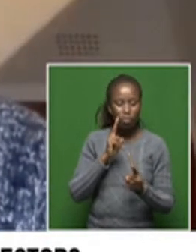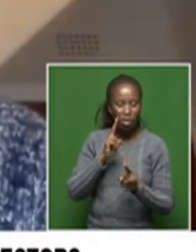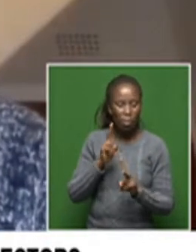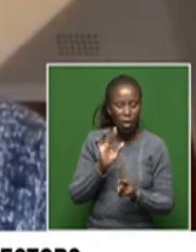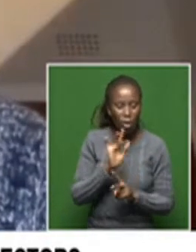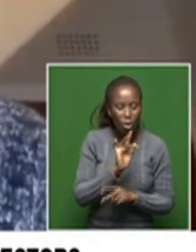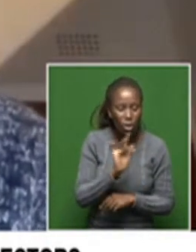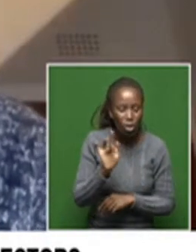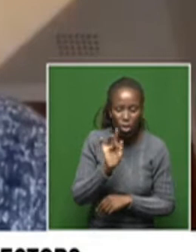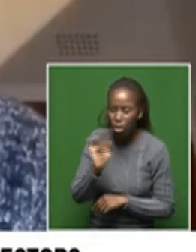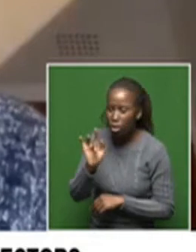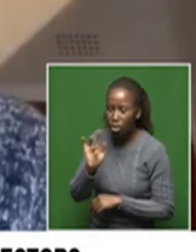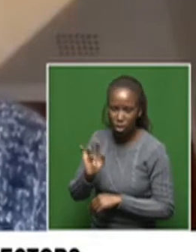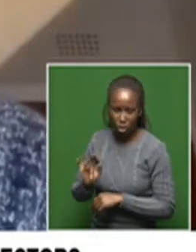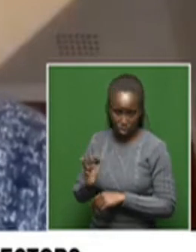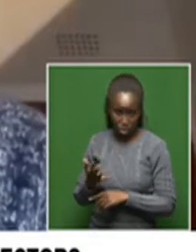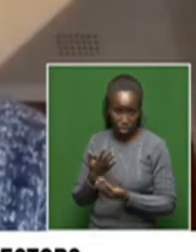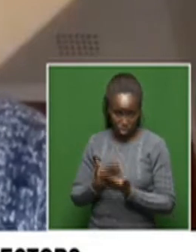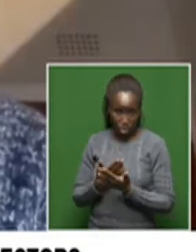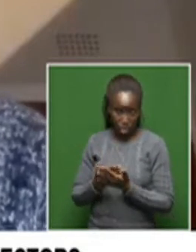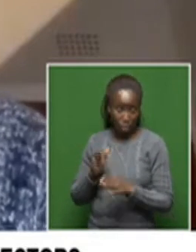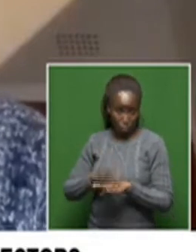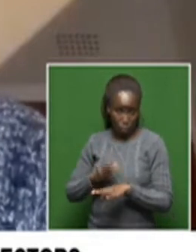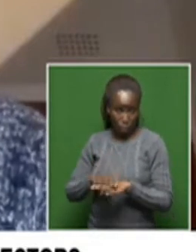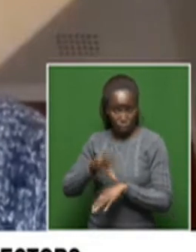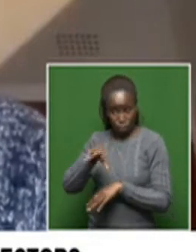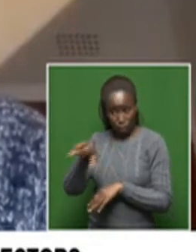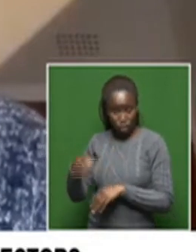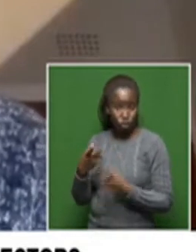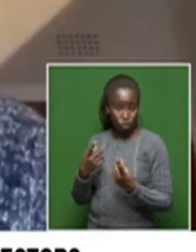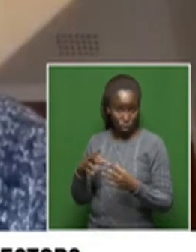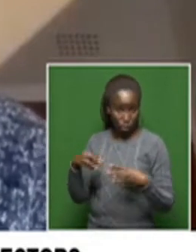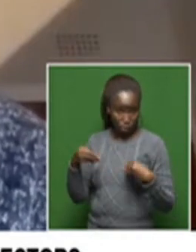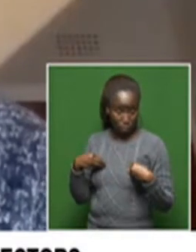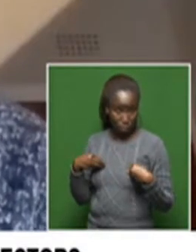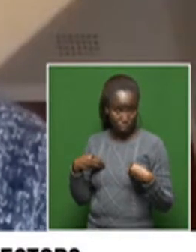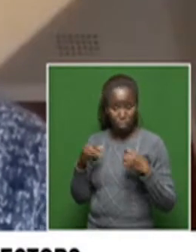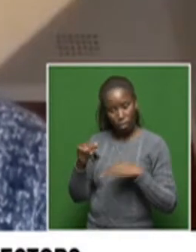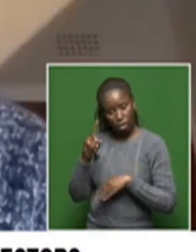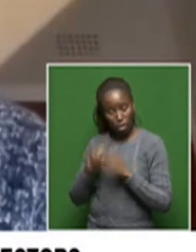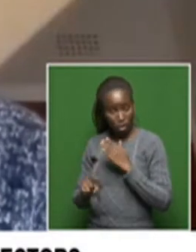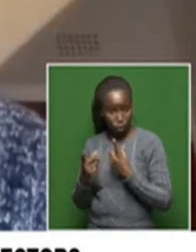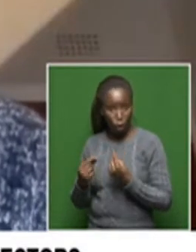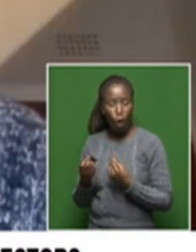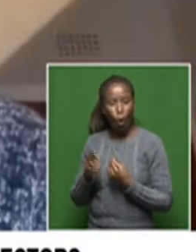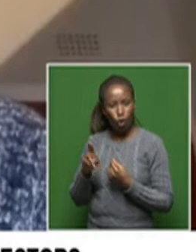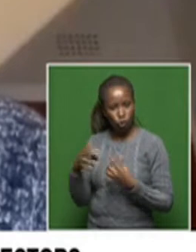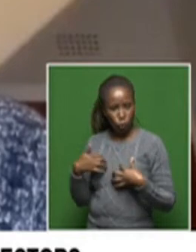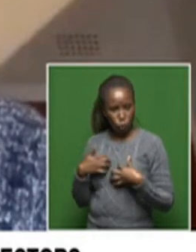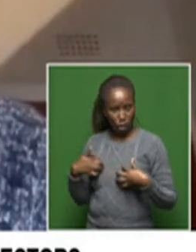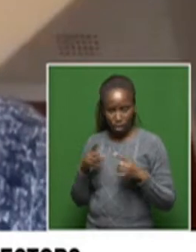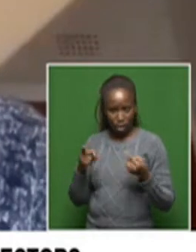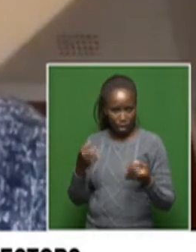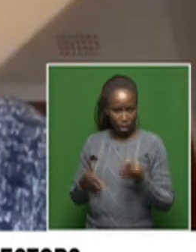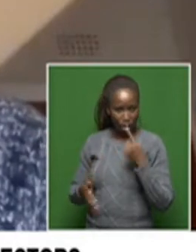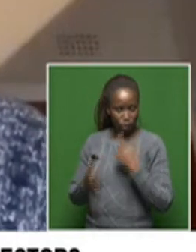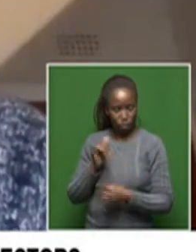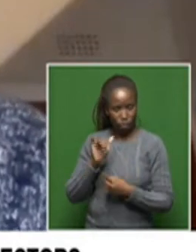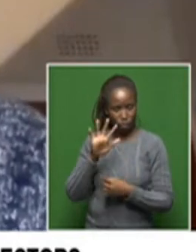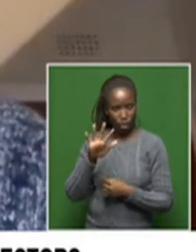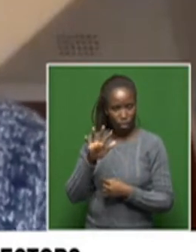as before. Will other provinces also open up to walk-ins? And are you worried you won't reach the 5 million mark to vaccinate the 60